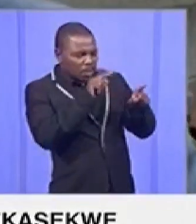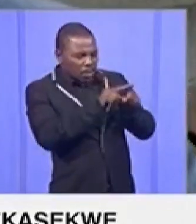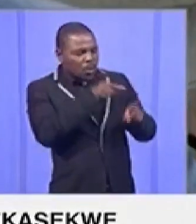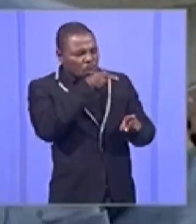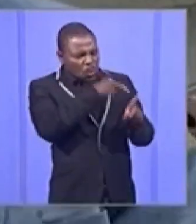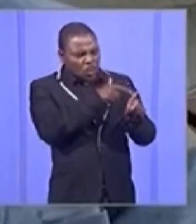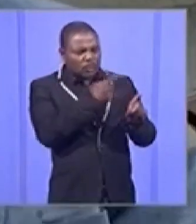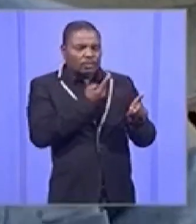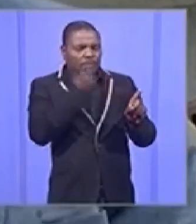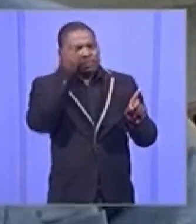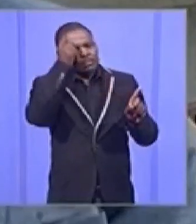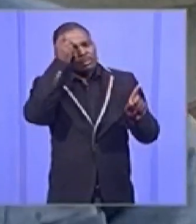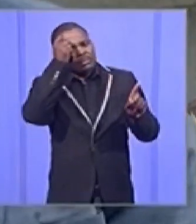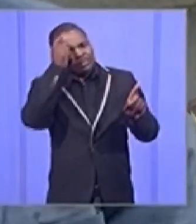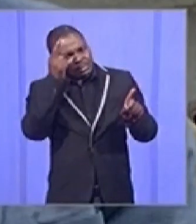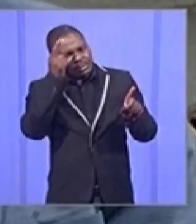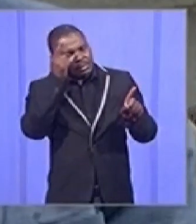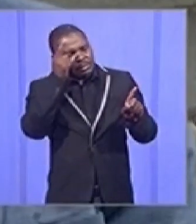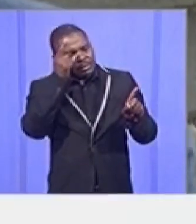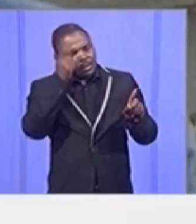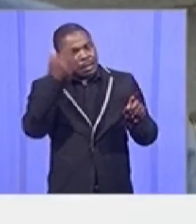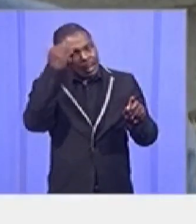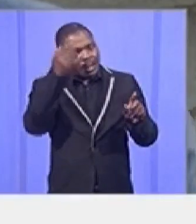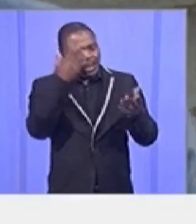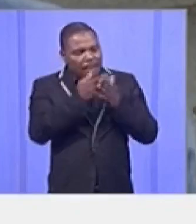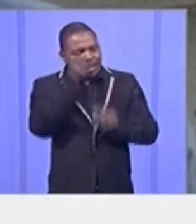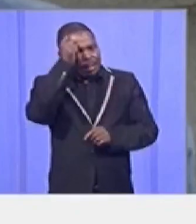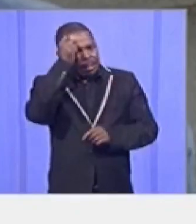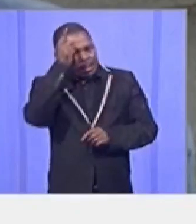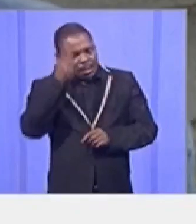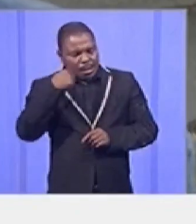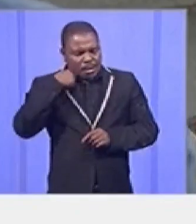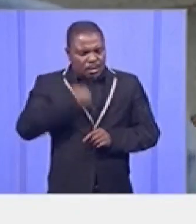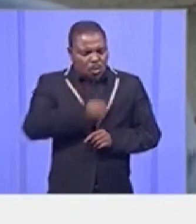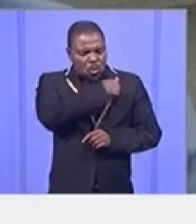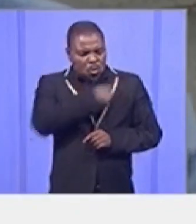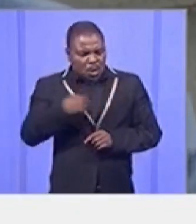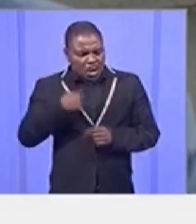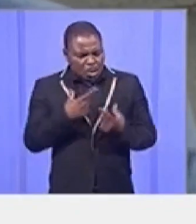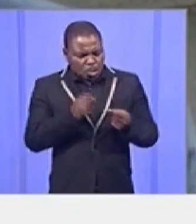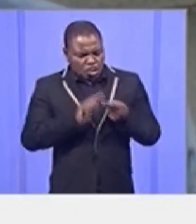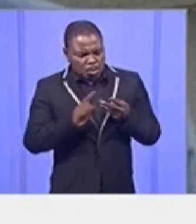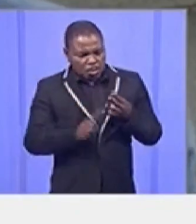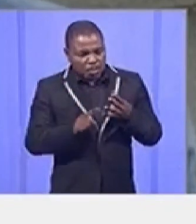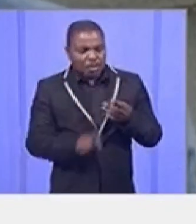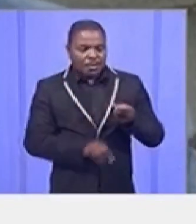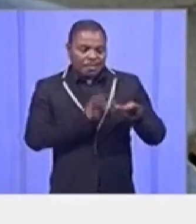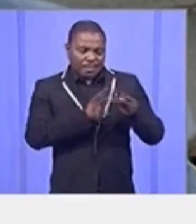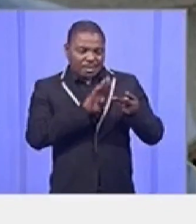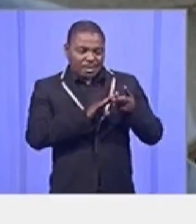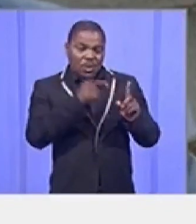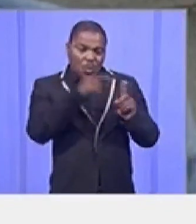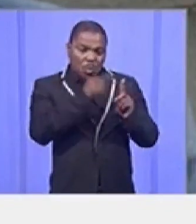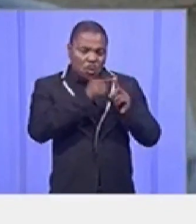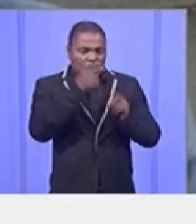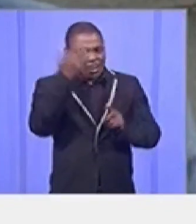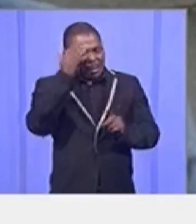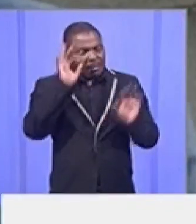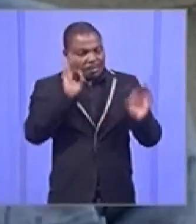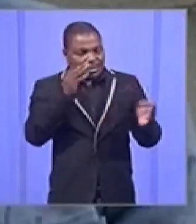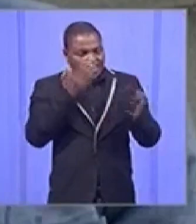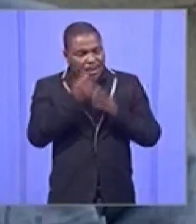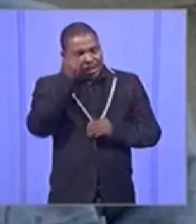appreciated, he had the capacity to appreciate the wrongfulness of what he was doing, whether he's got the capacity to appreciate what is